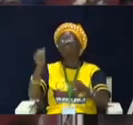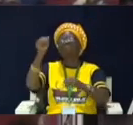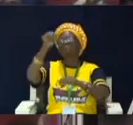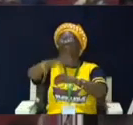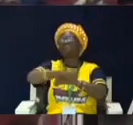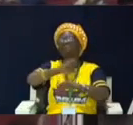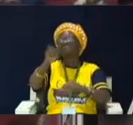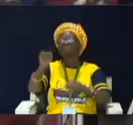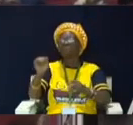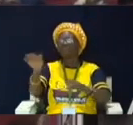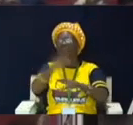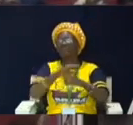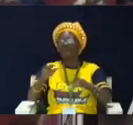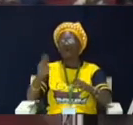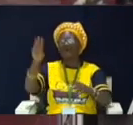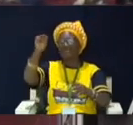it.